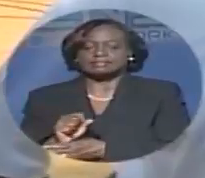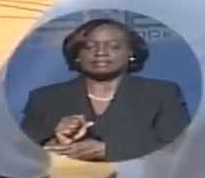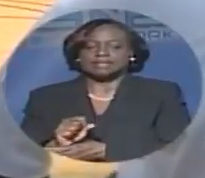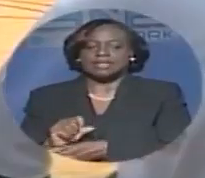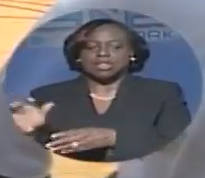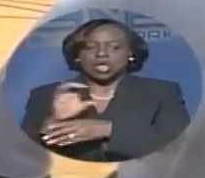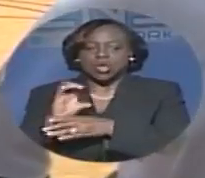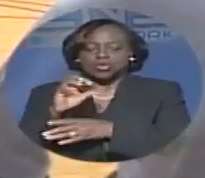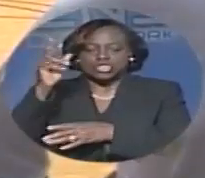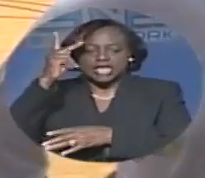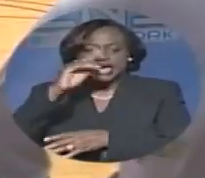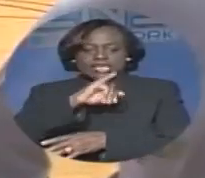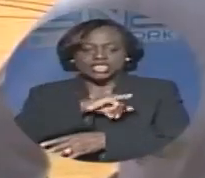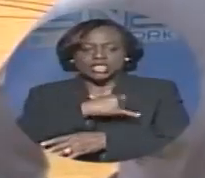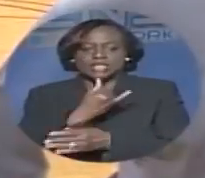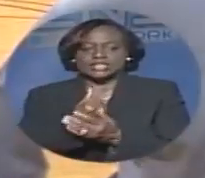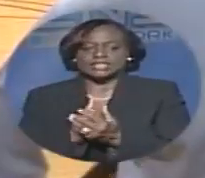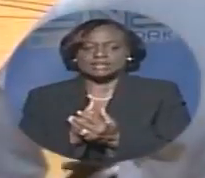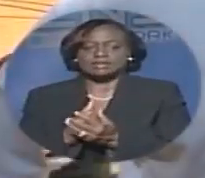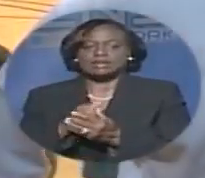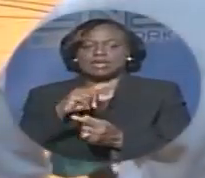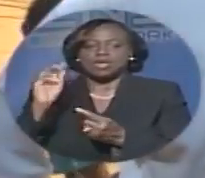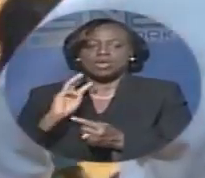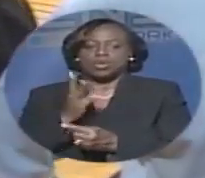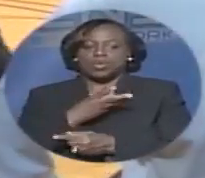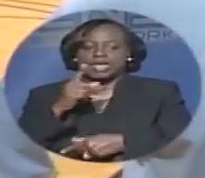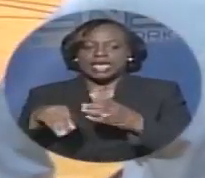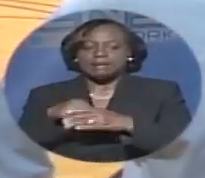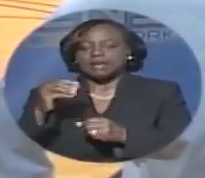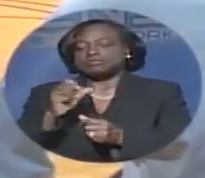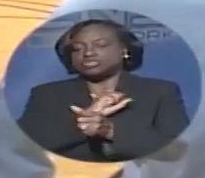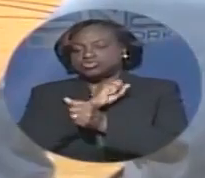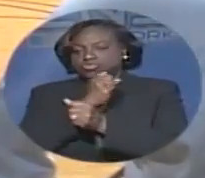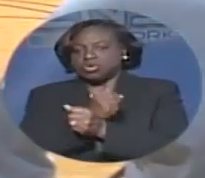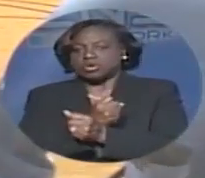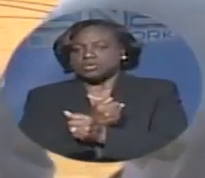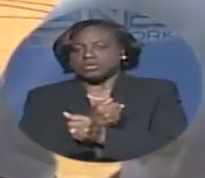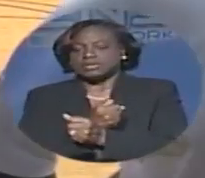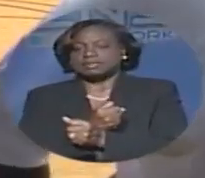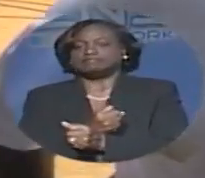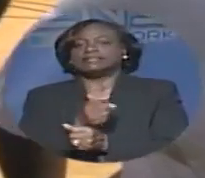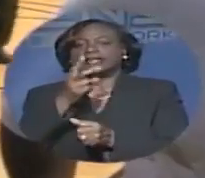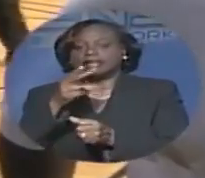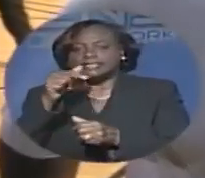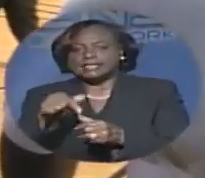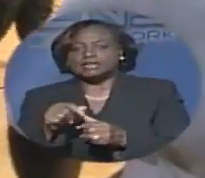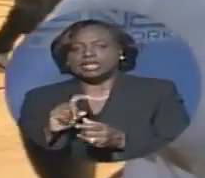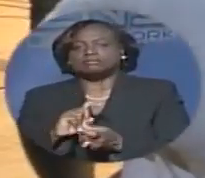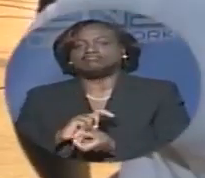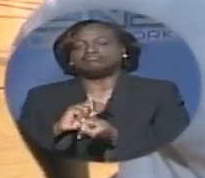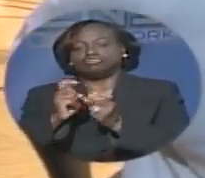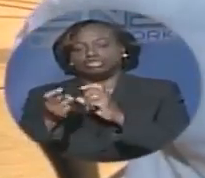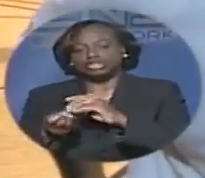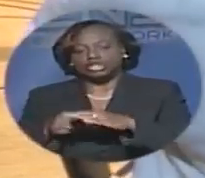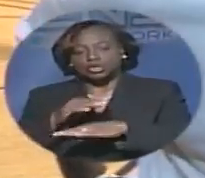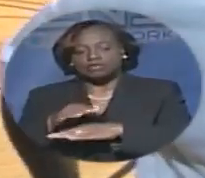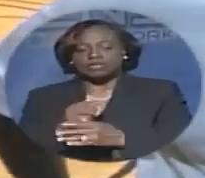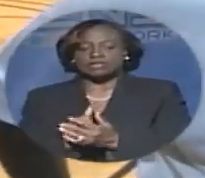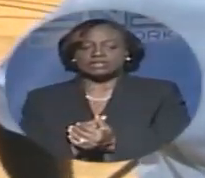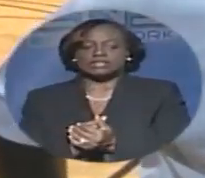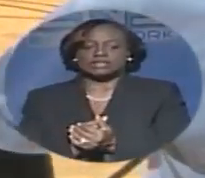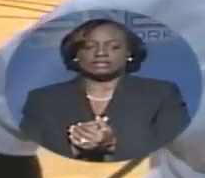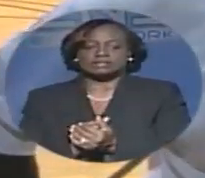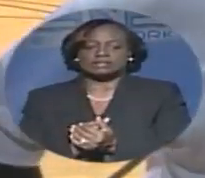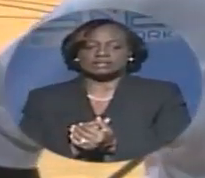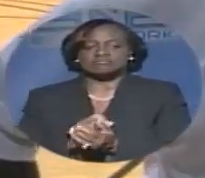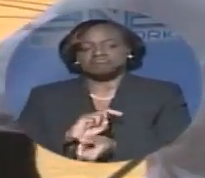We wanted to come out strong. We wanted to cut down our turnovers, because in the GSSA championship, we had a whole lot of turnovers,